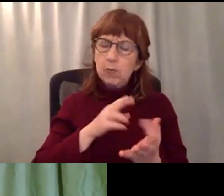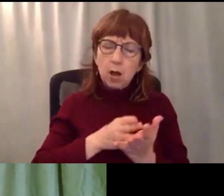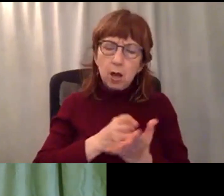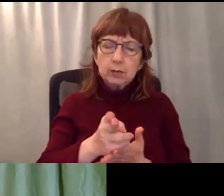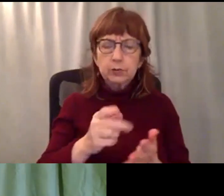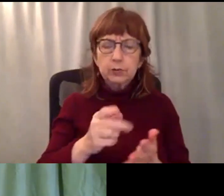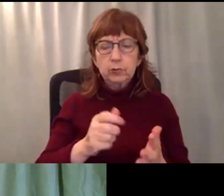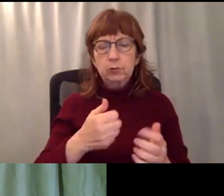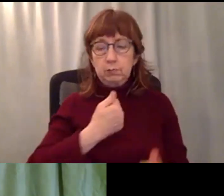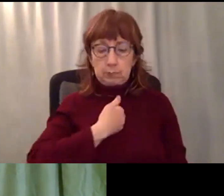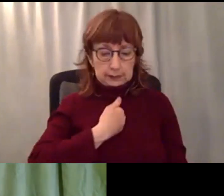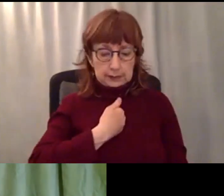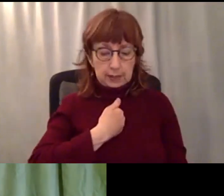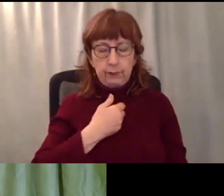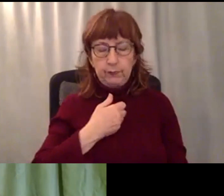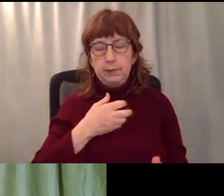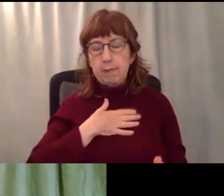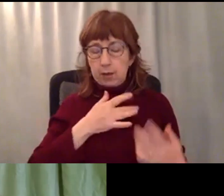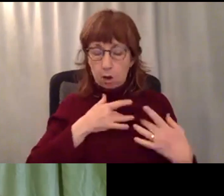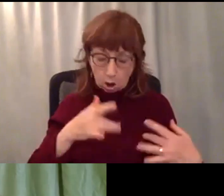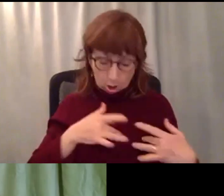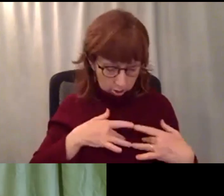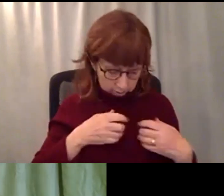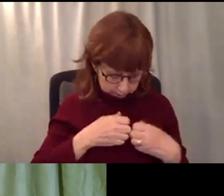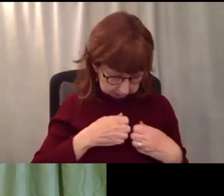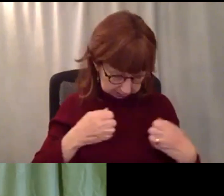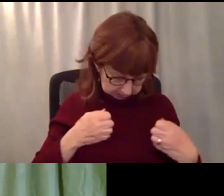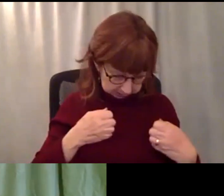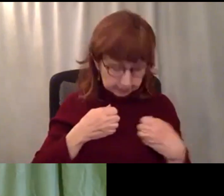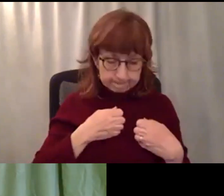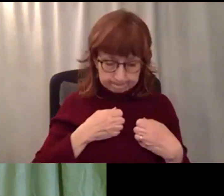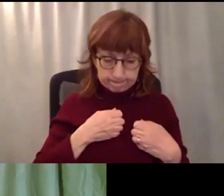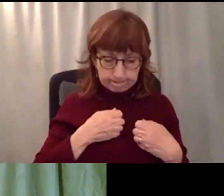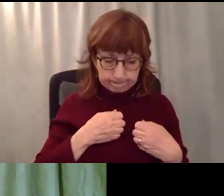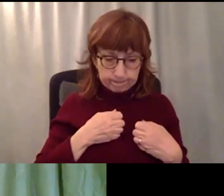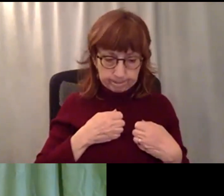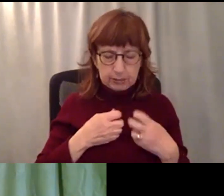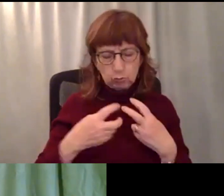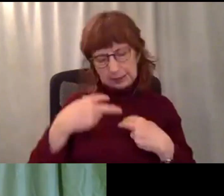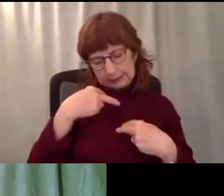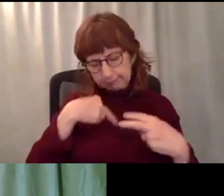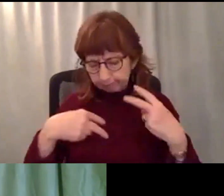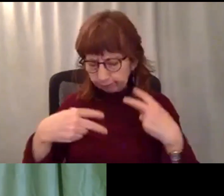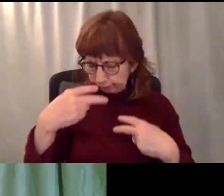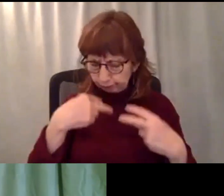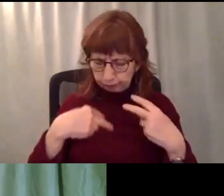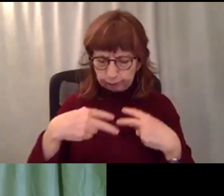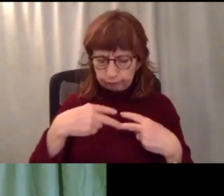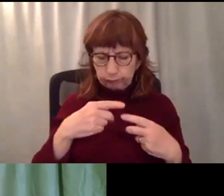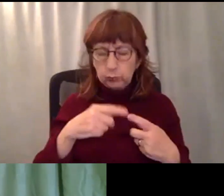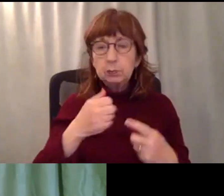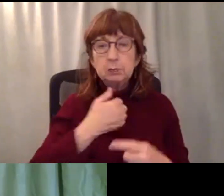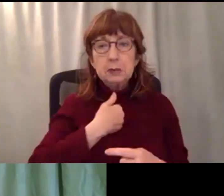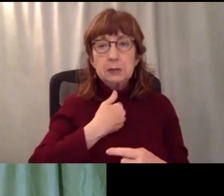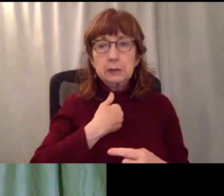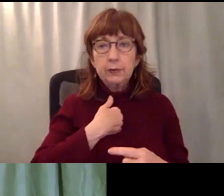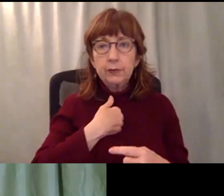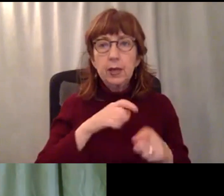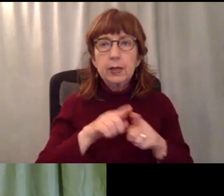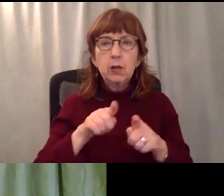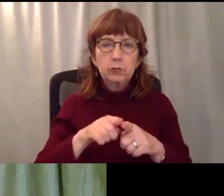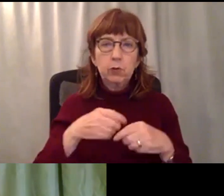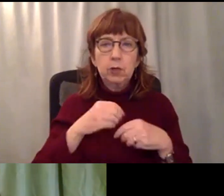heart and to, you know, introspective in my own self and also in